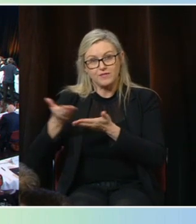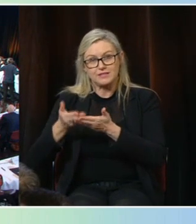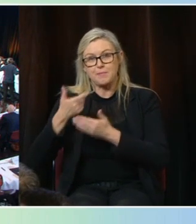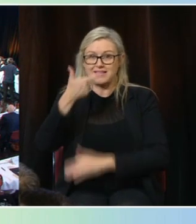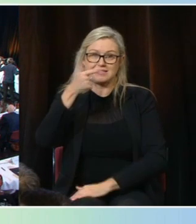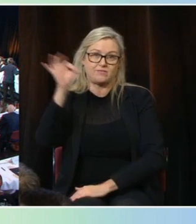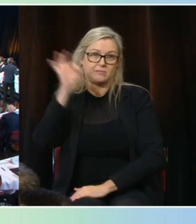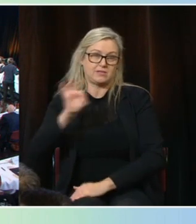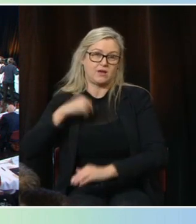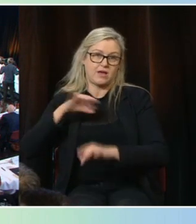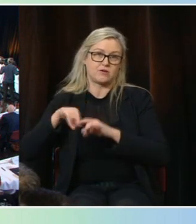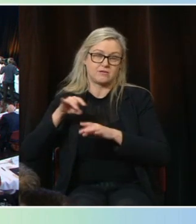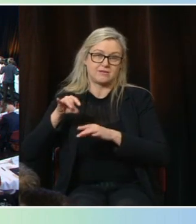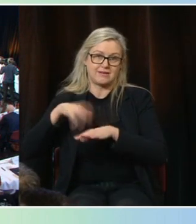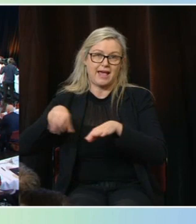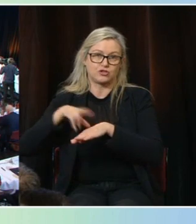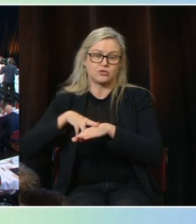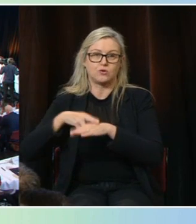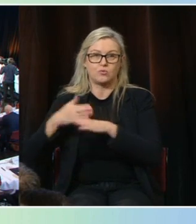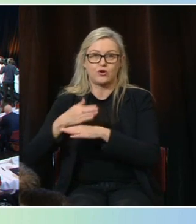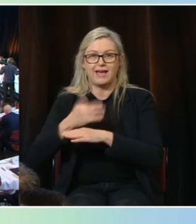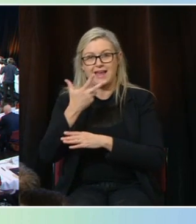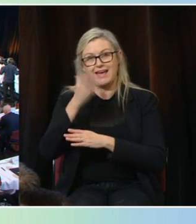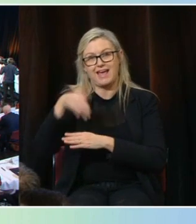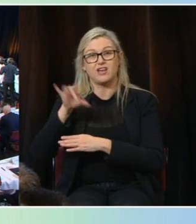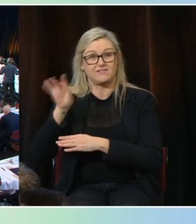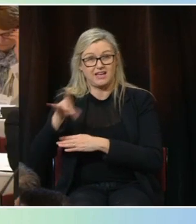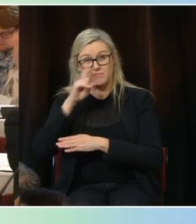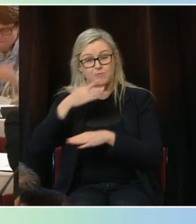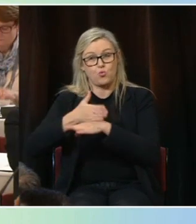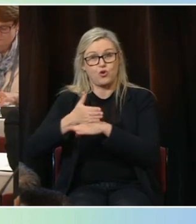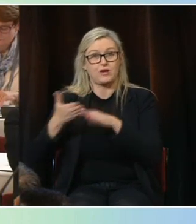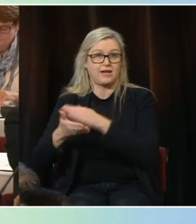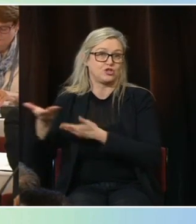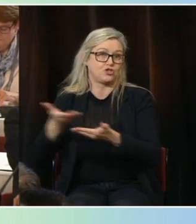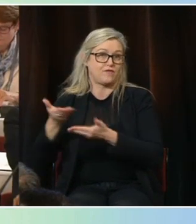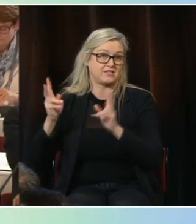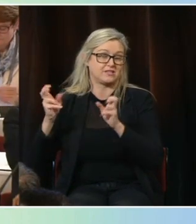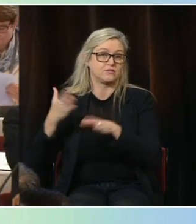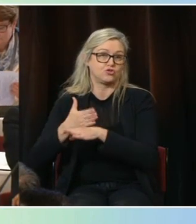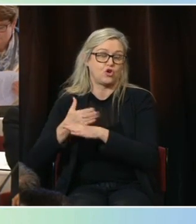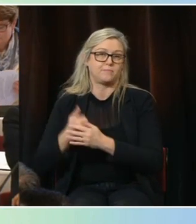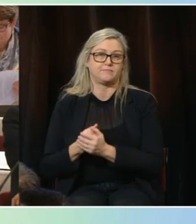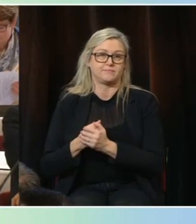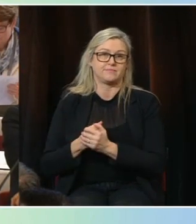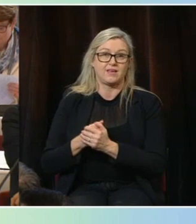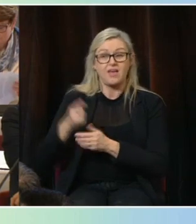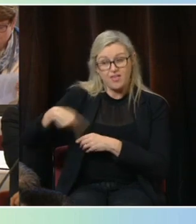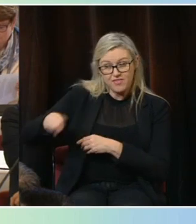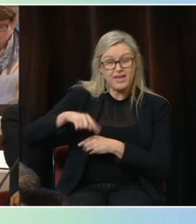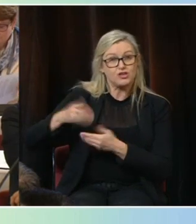national output and 8 out of 10 Australian workers are employed in Services jobs Services jobs are real